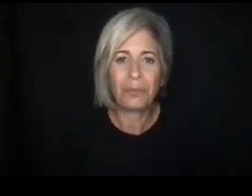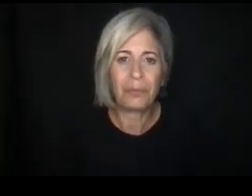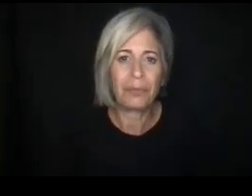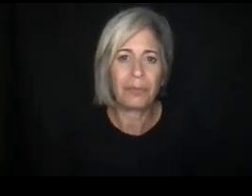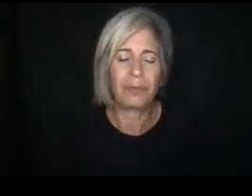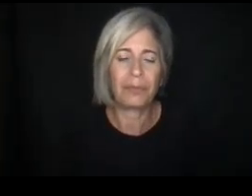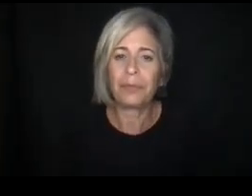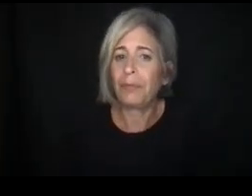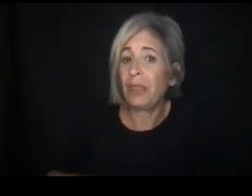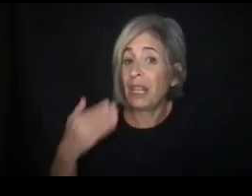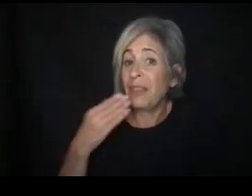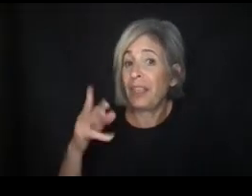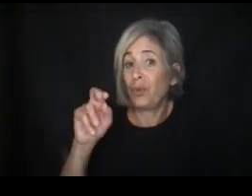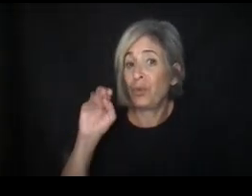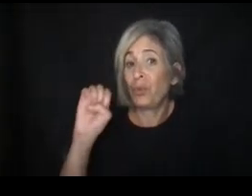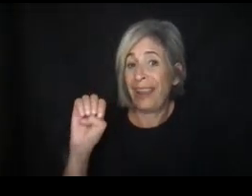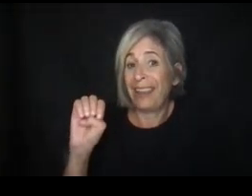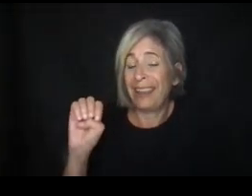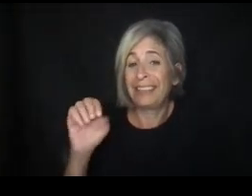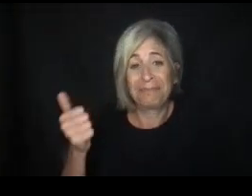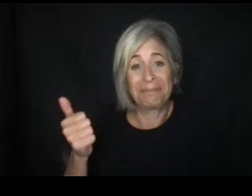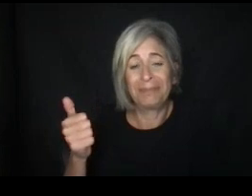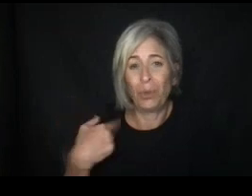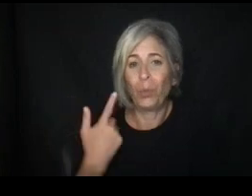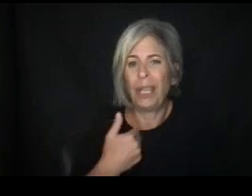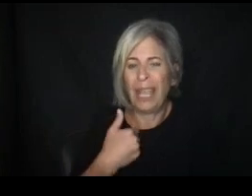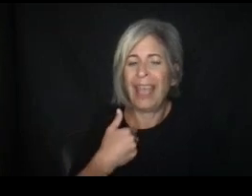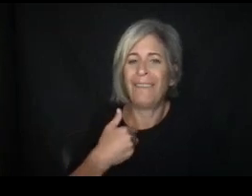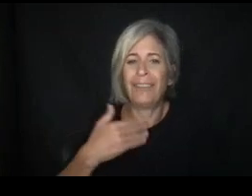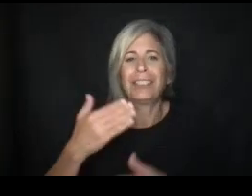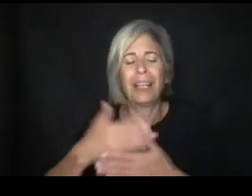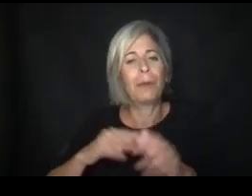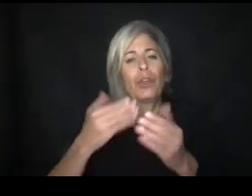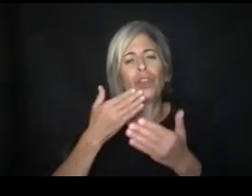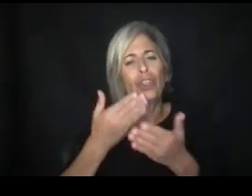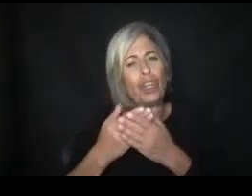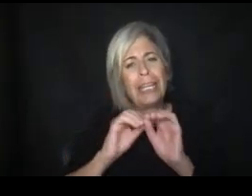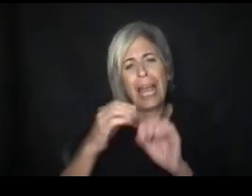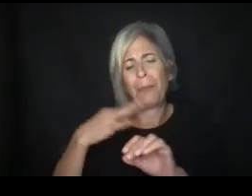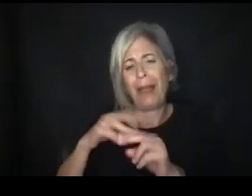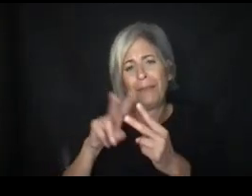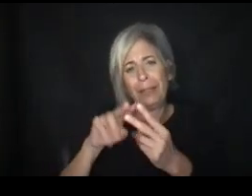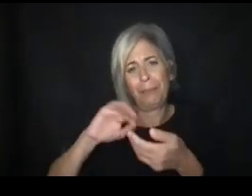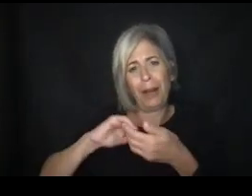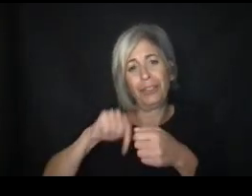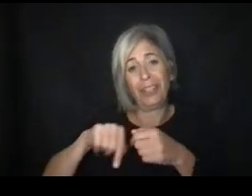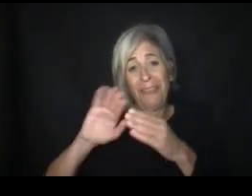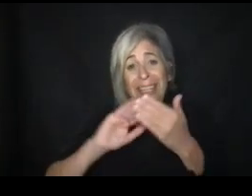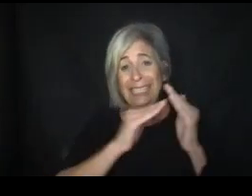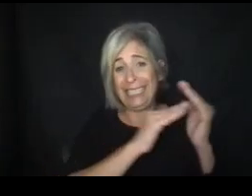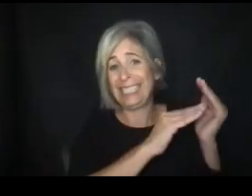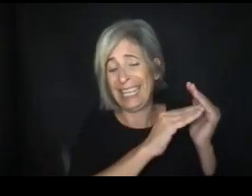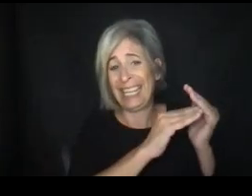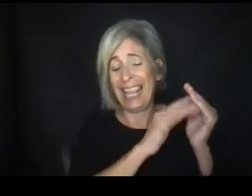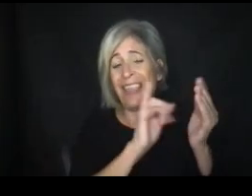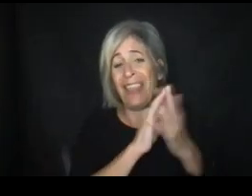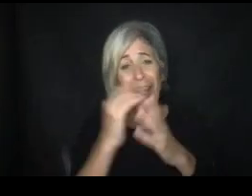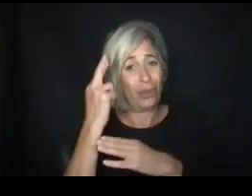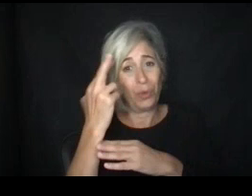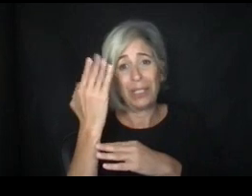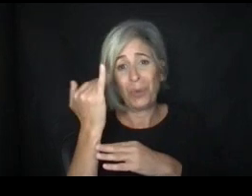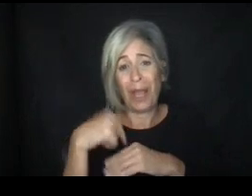Thank you, Ray. Well said. We have some very good nonprofit partners in the city, and that is the reason why